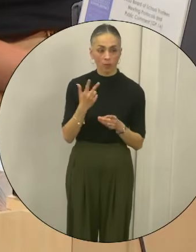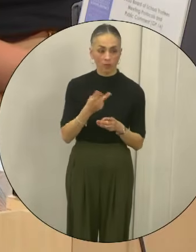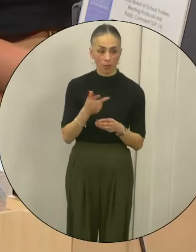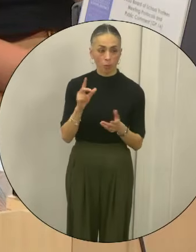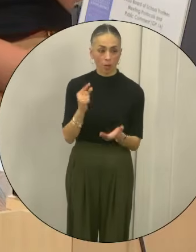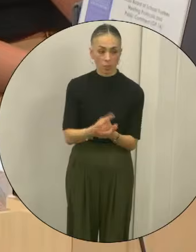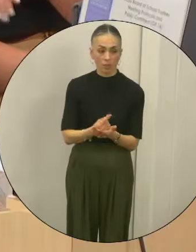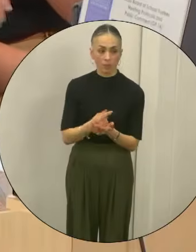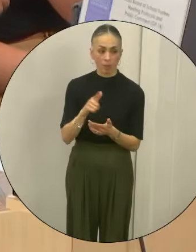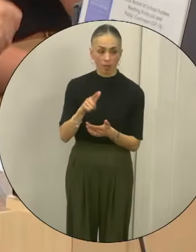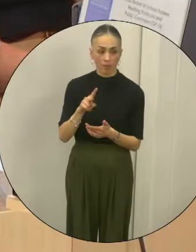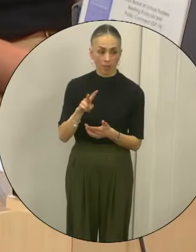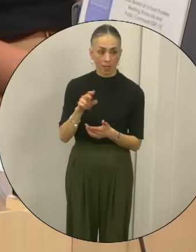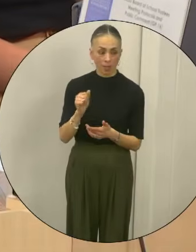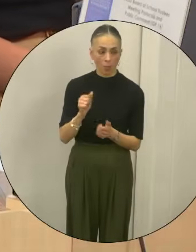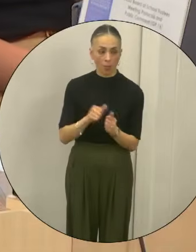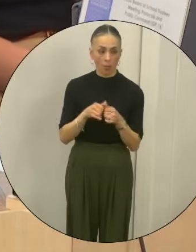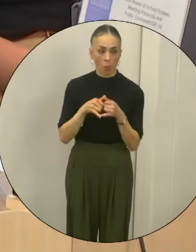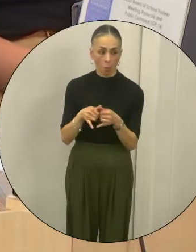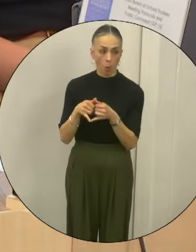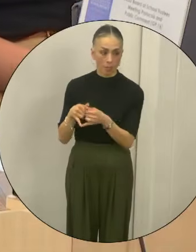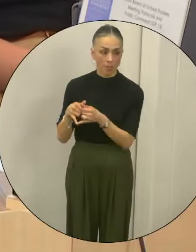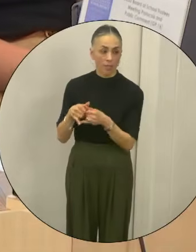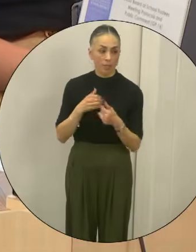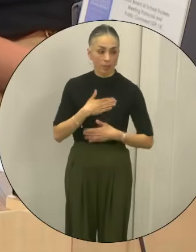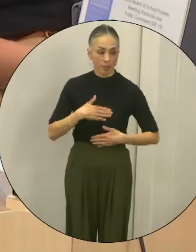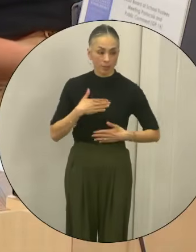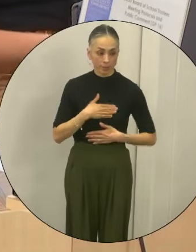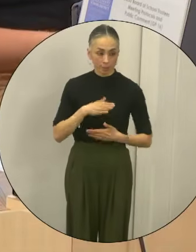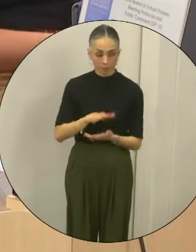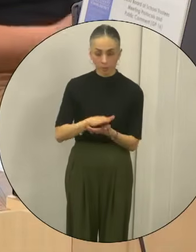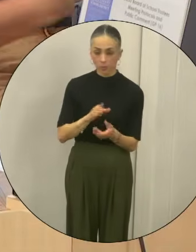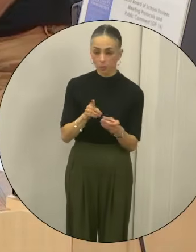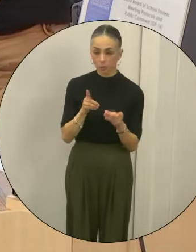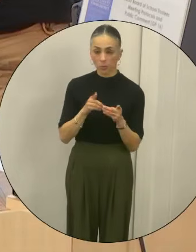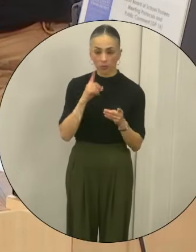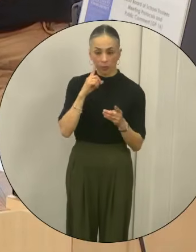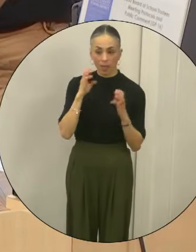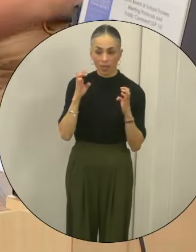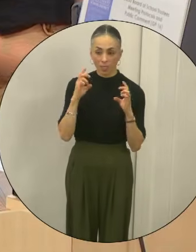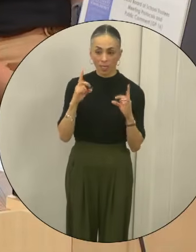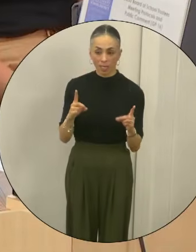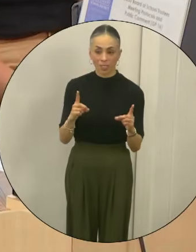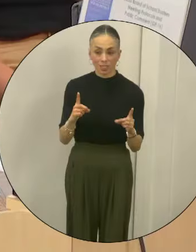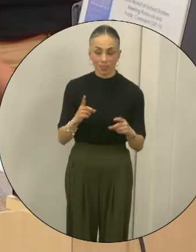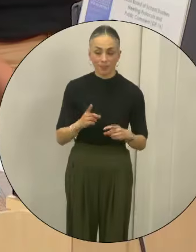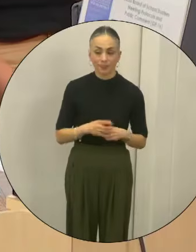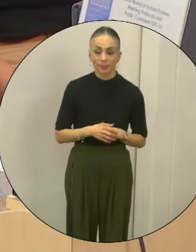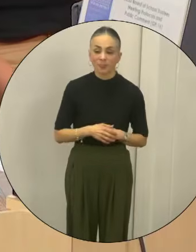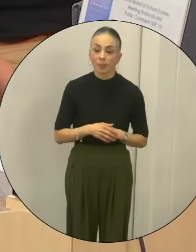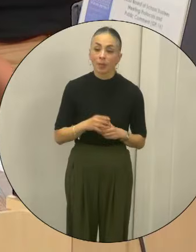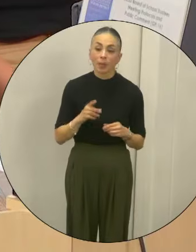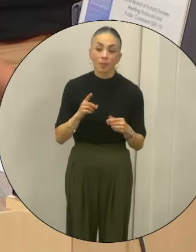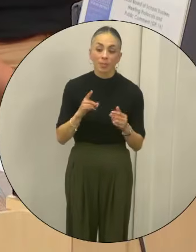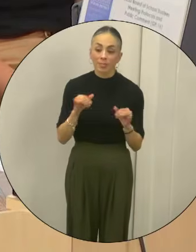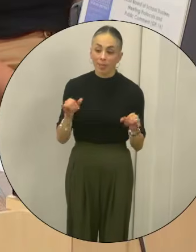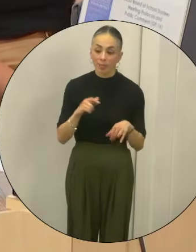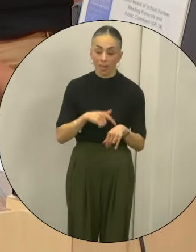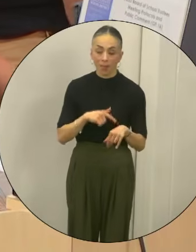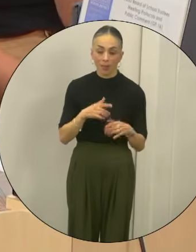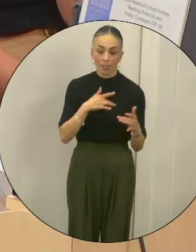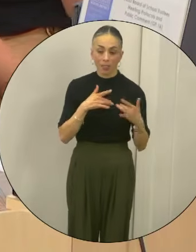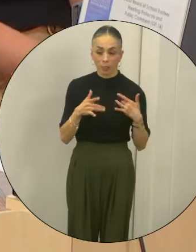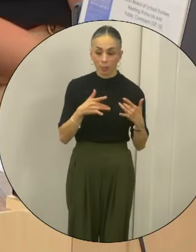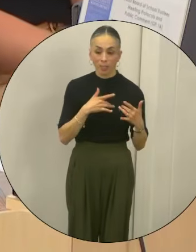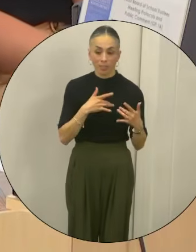Las Vegas Academy with awards. I appreciate the school district for the education they gave them. At the same time, the concern is